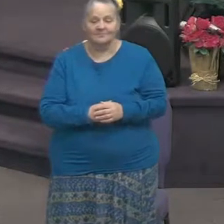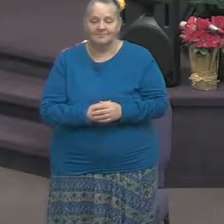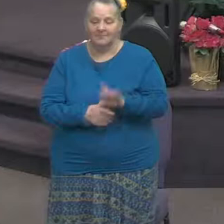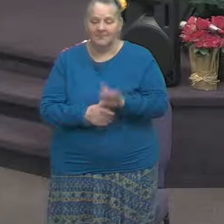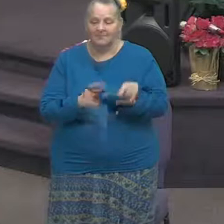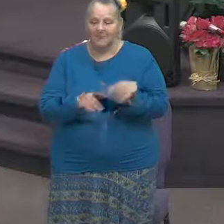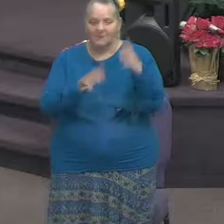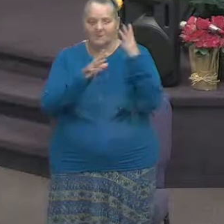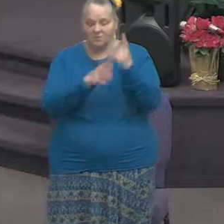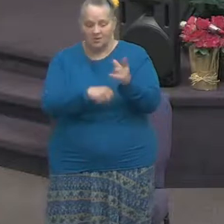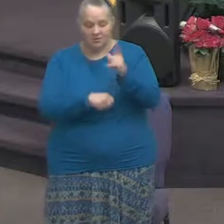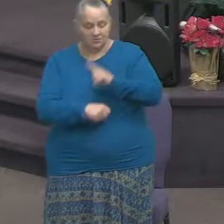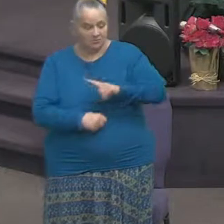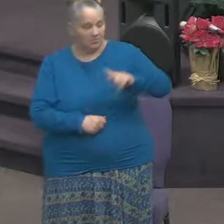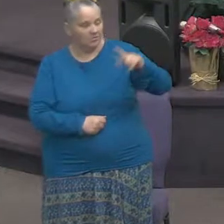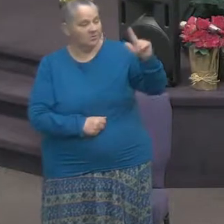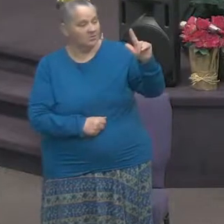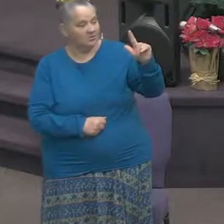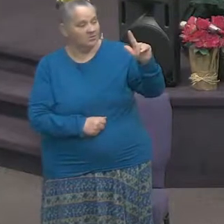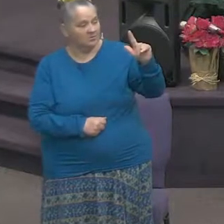about trusting the Lord,